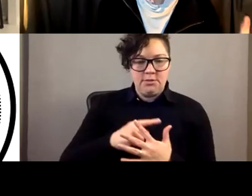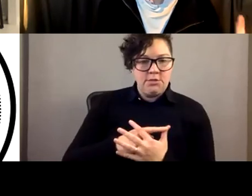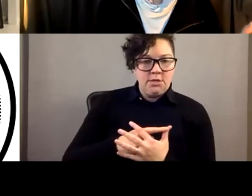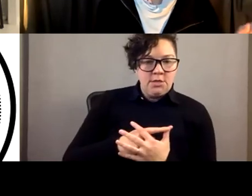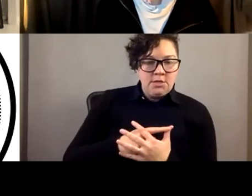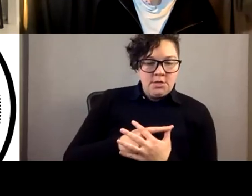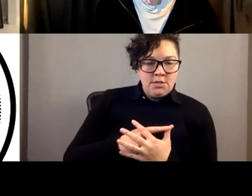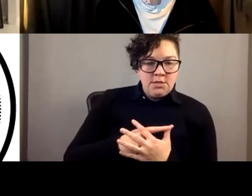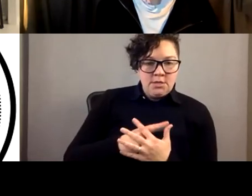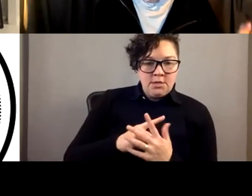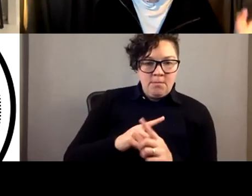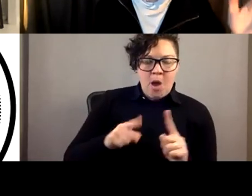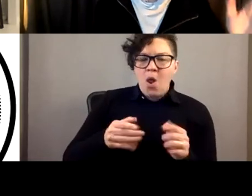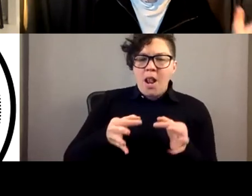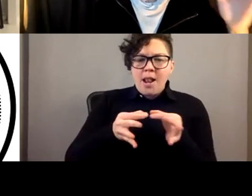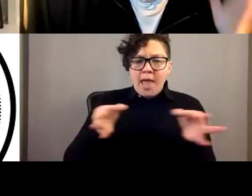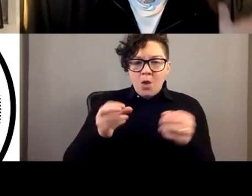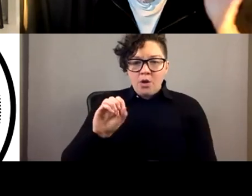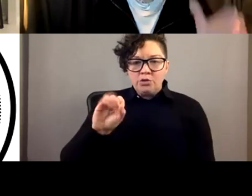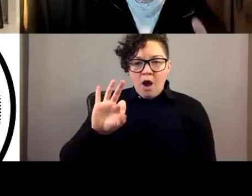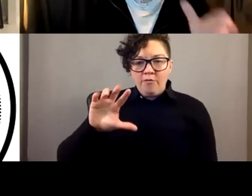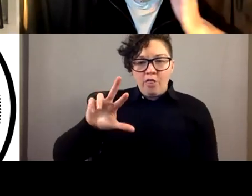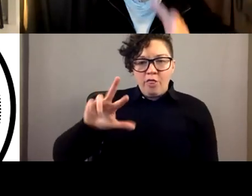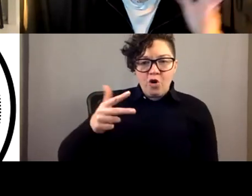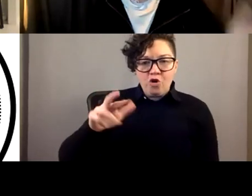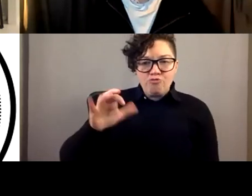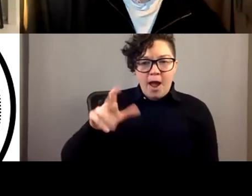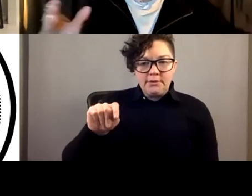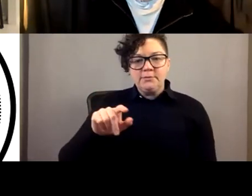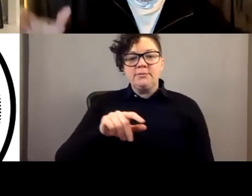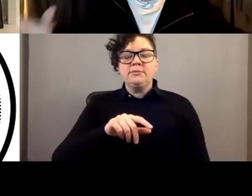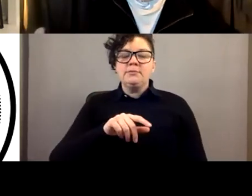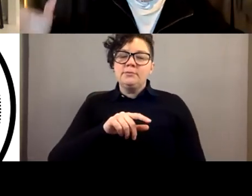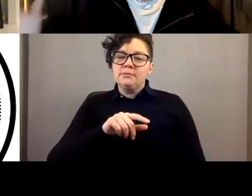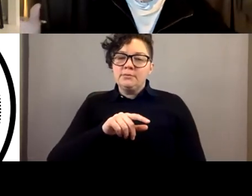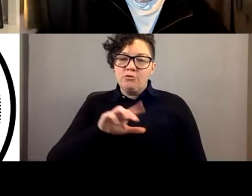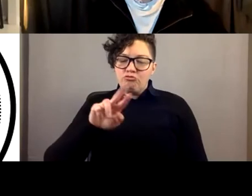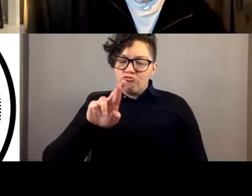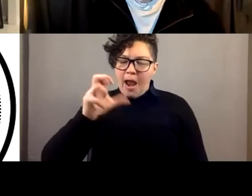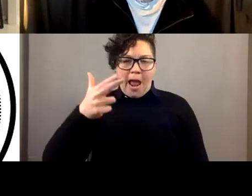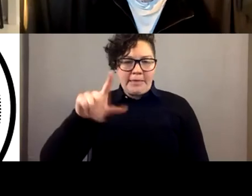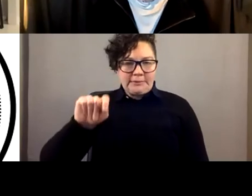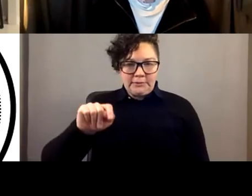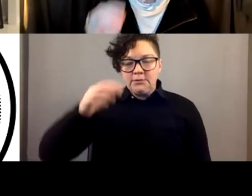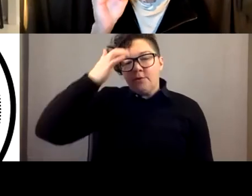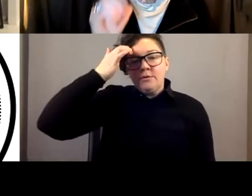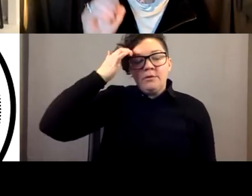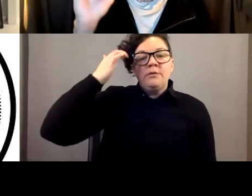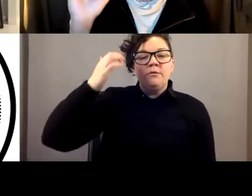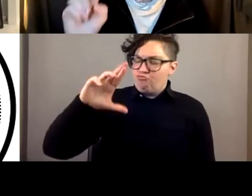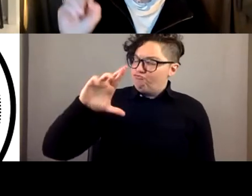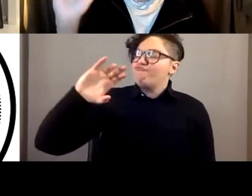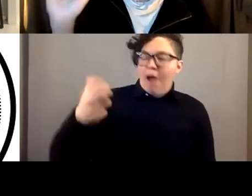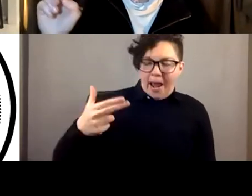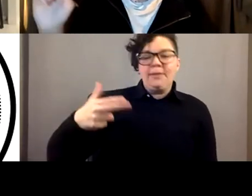The Language of the Third Reich. And he shows how the meanings of words changed in the decade before Hitler's rise. And those shifts